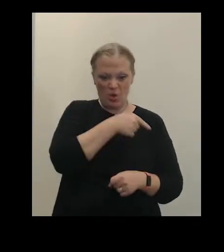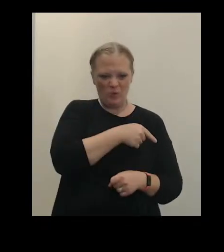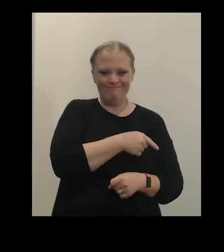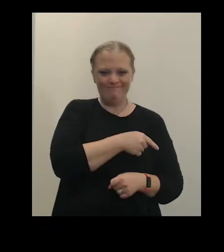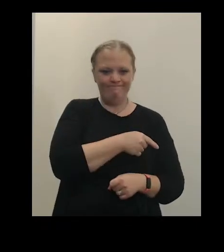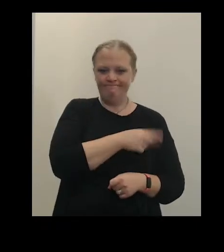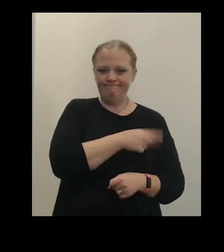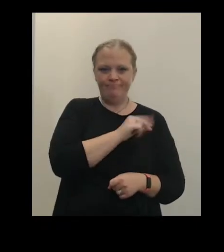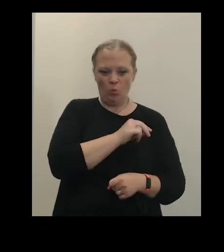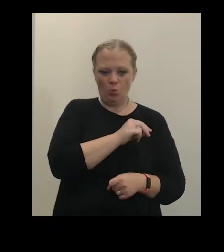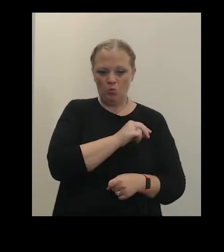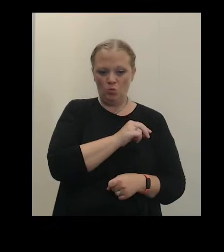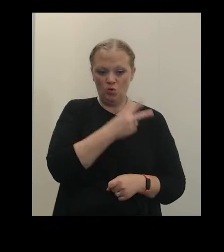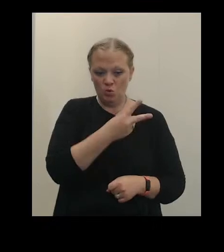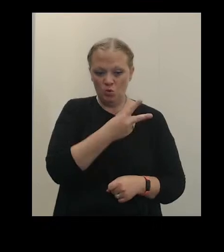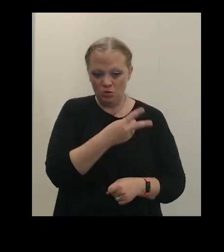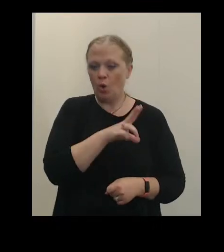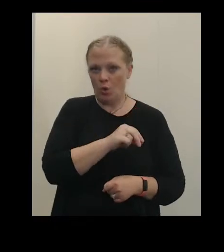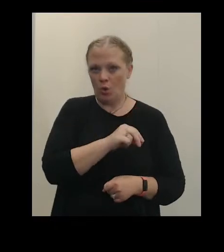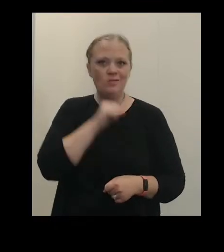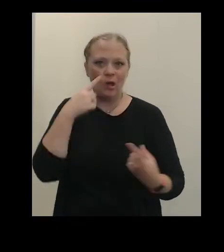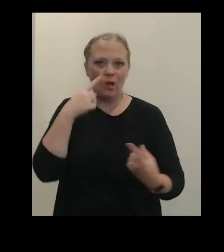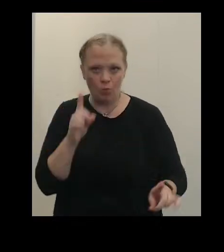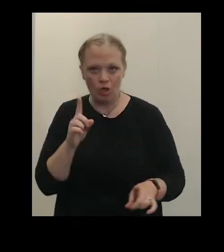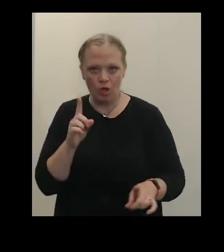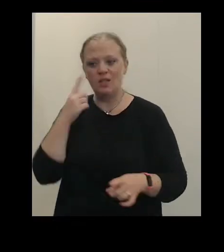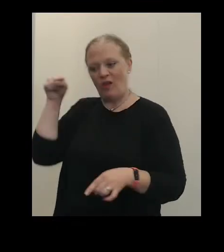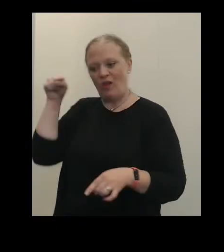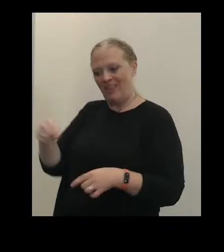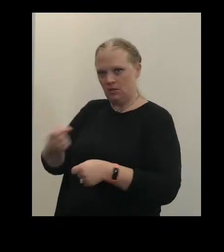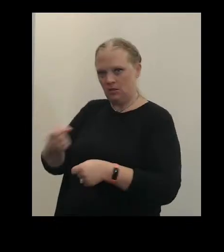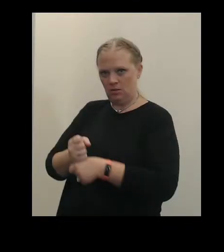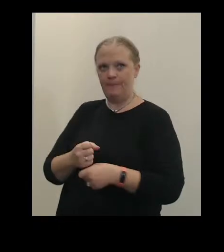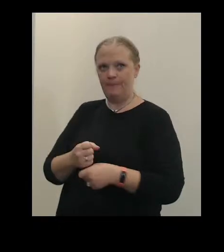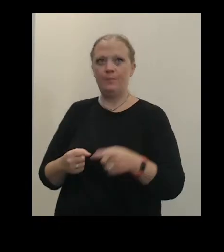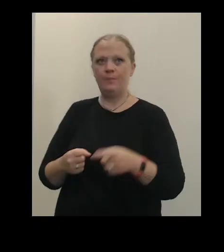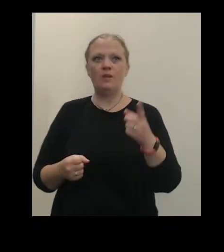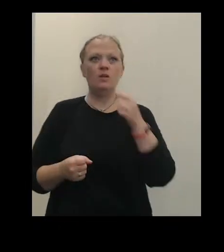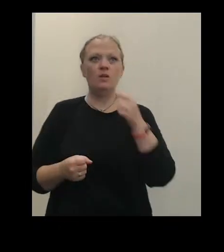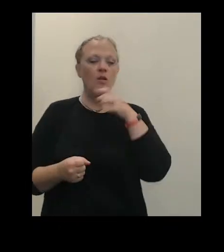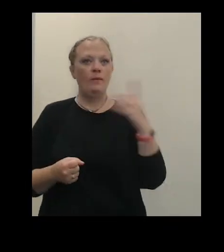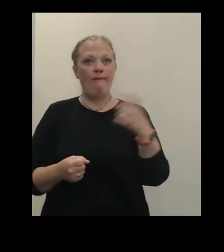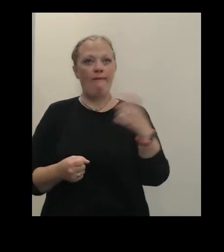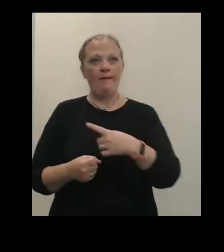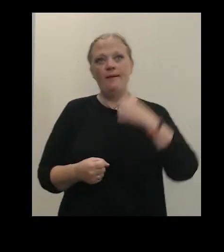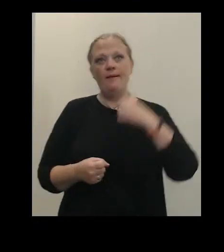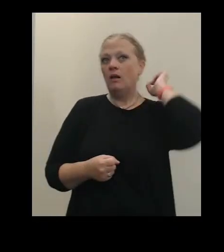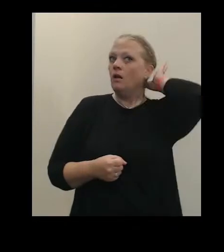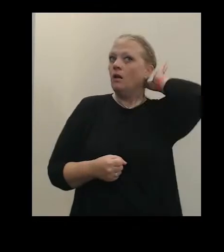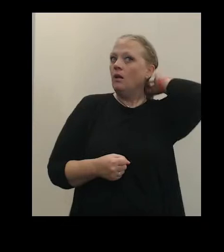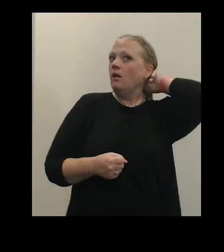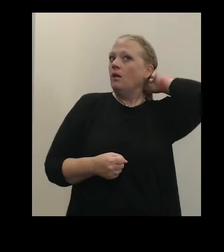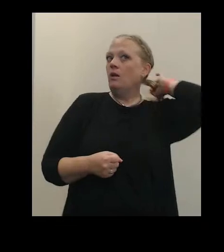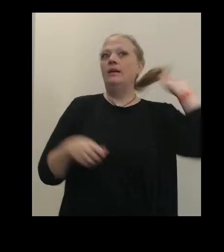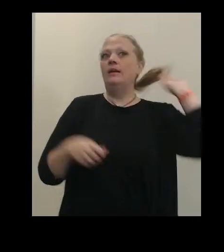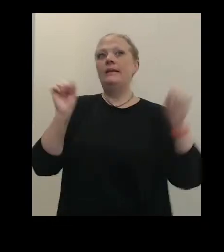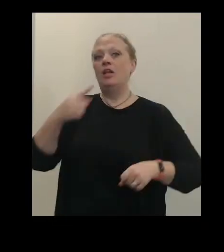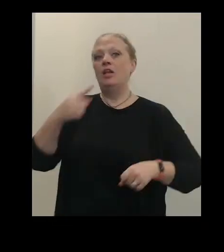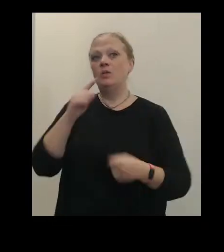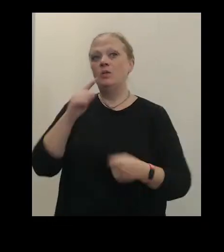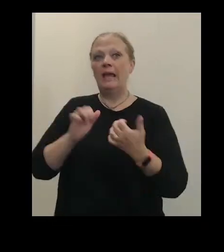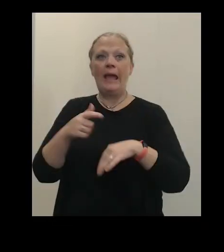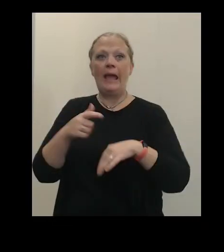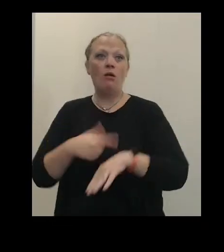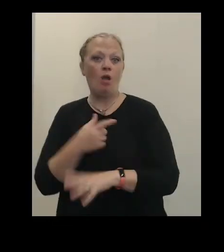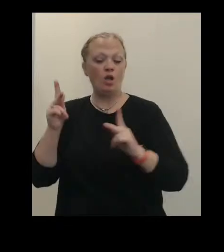because it just isn't going to work. Can you say how long a person can expect